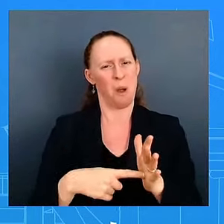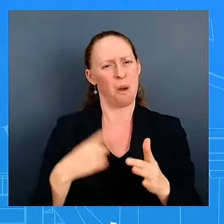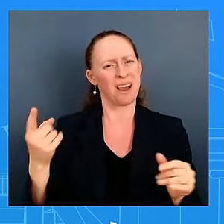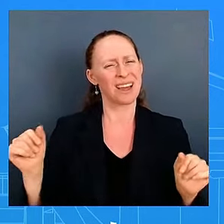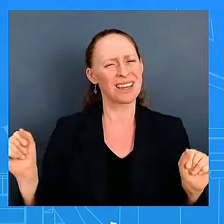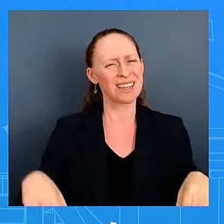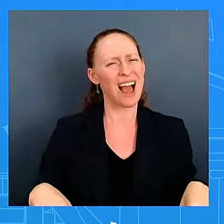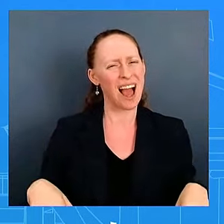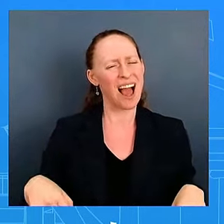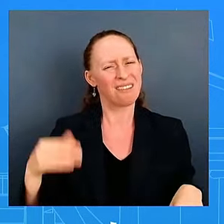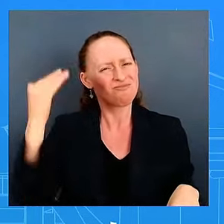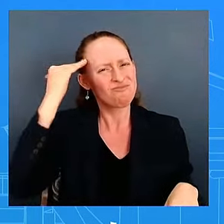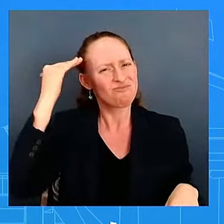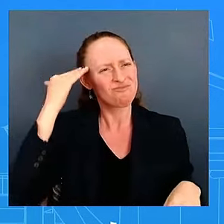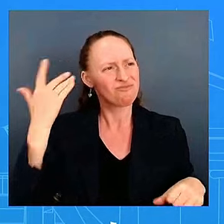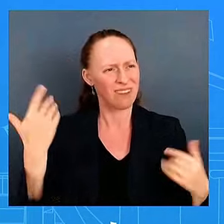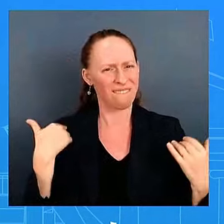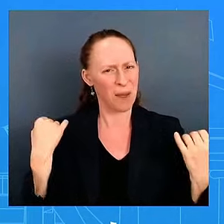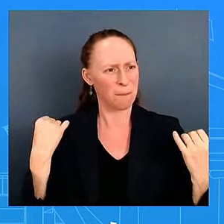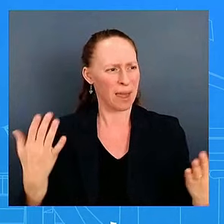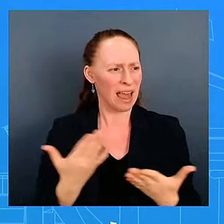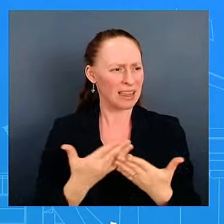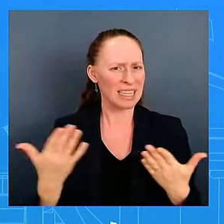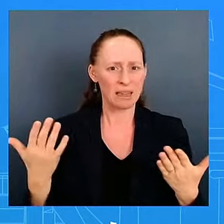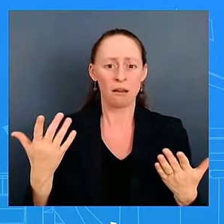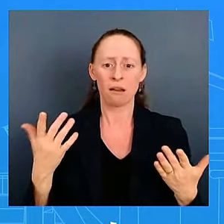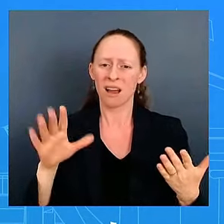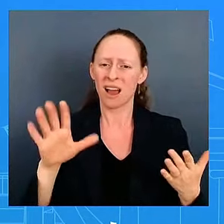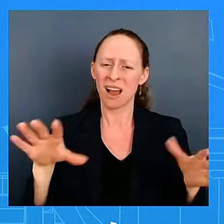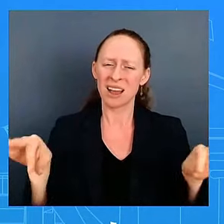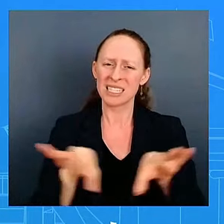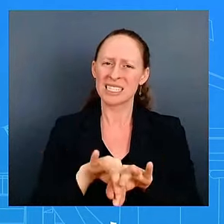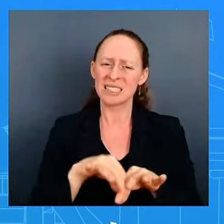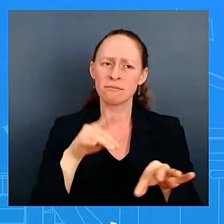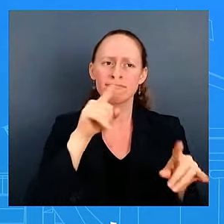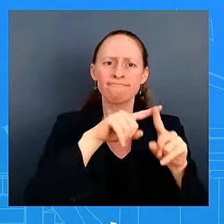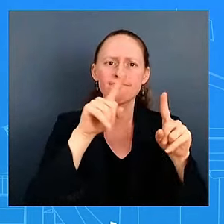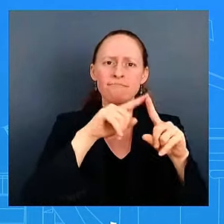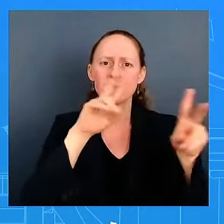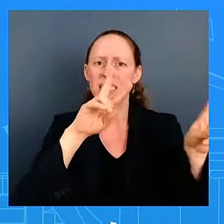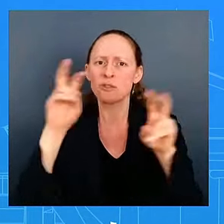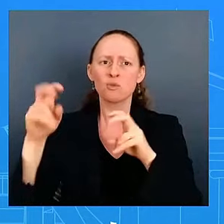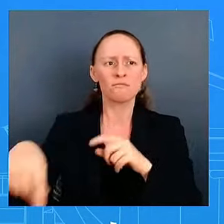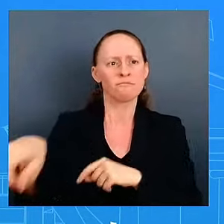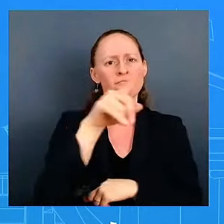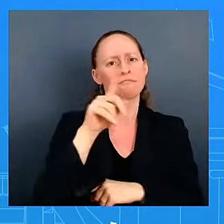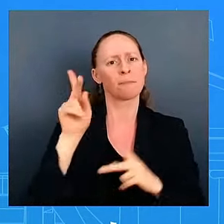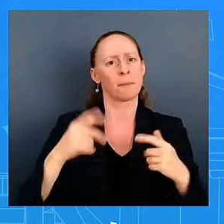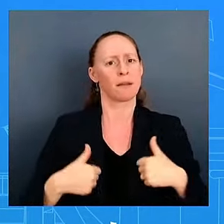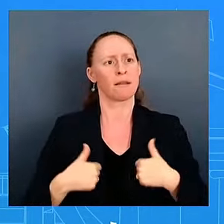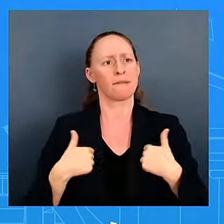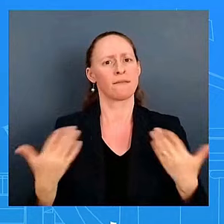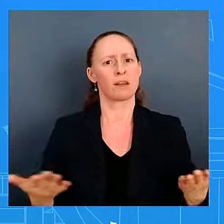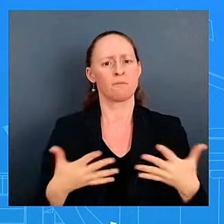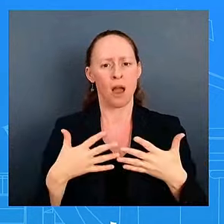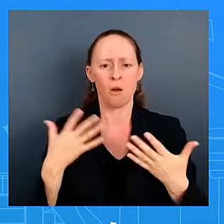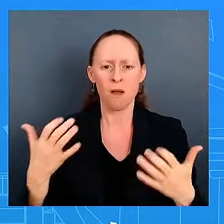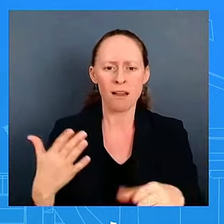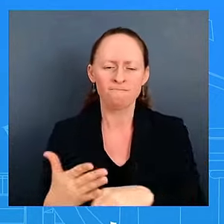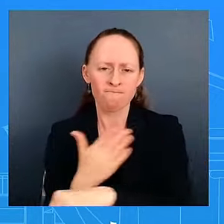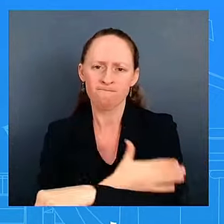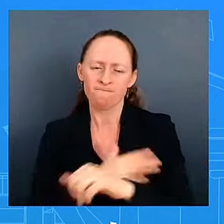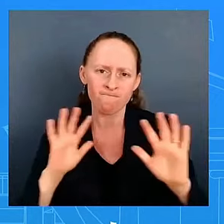more important issues for the American people to get done. And so he wants to get out there. He's always has, though. I mean,